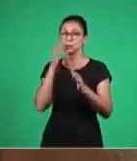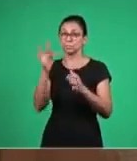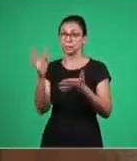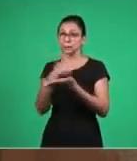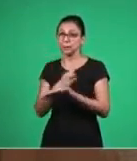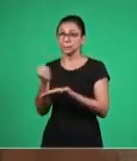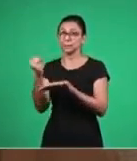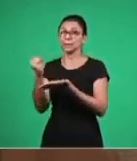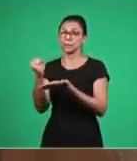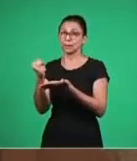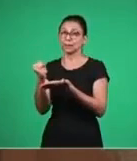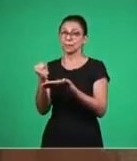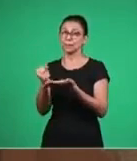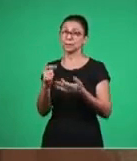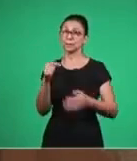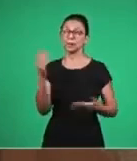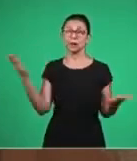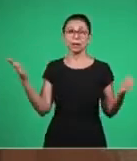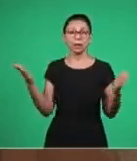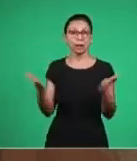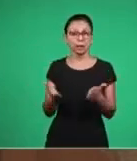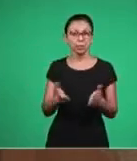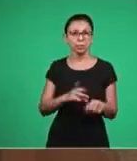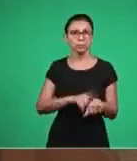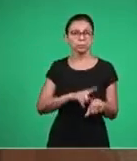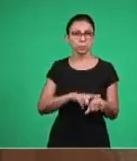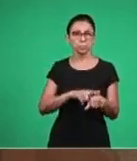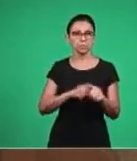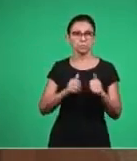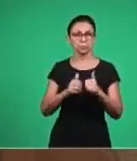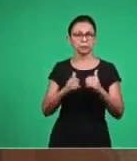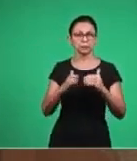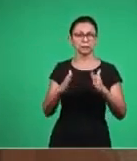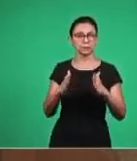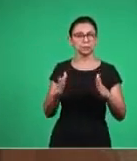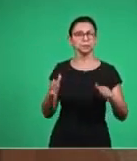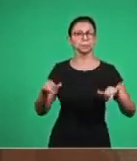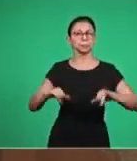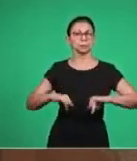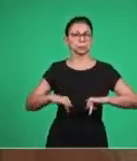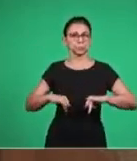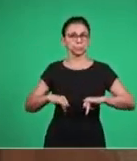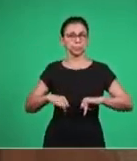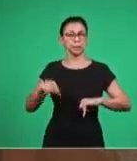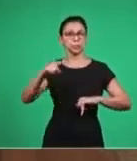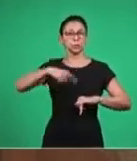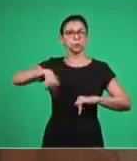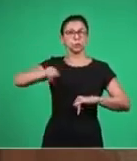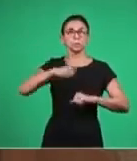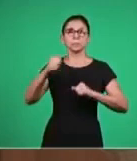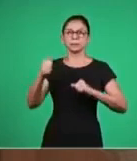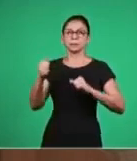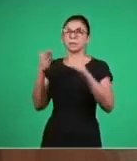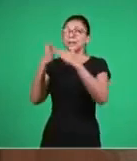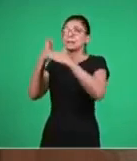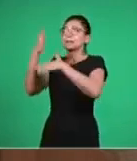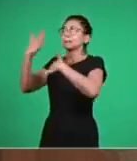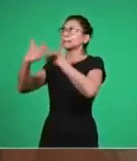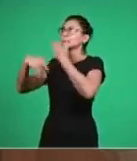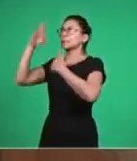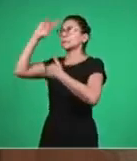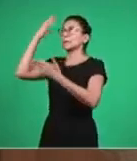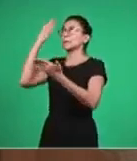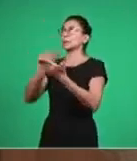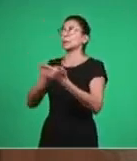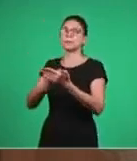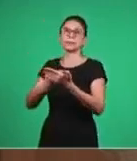coming to get us. And so this pre-hurting, it brings us to the feet of the Lord, so